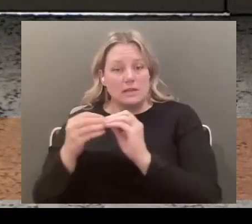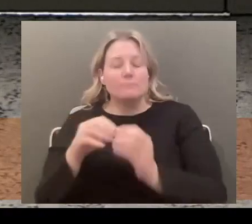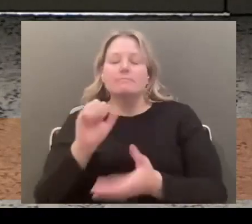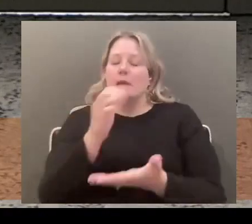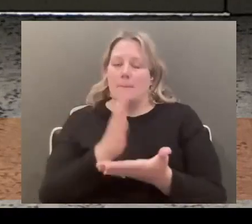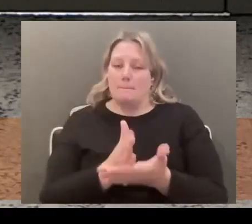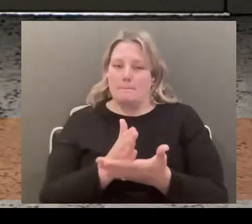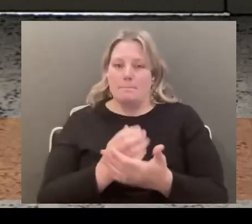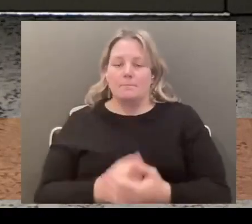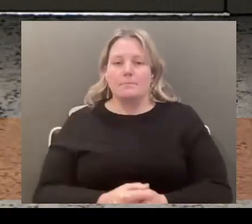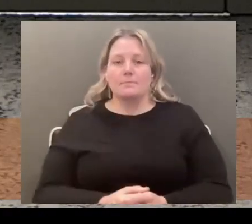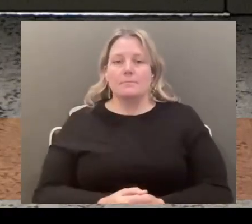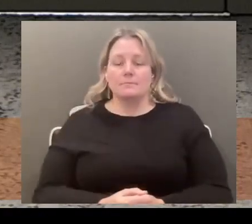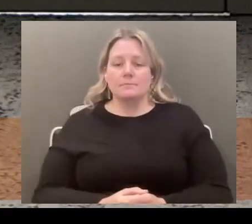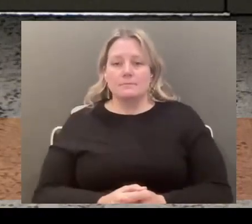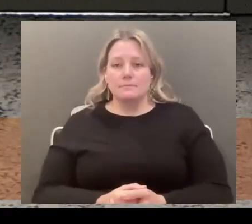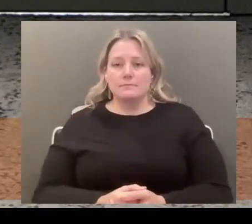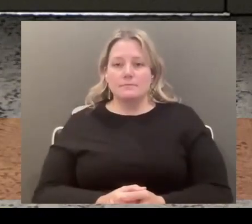there was a